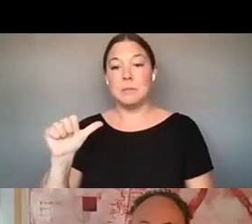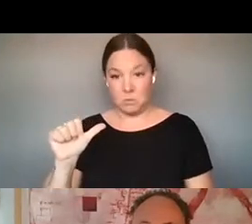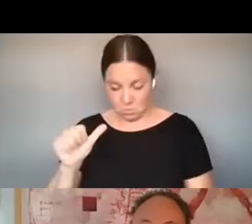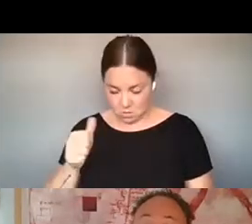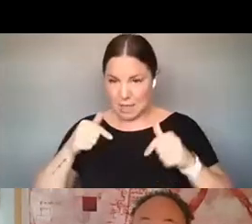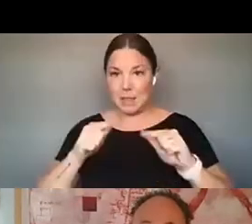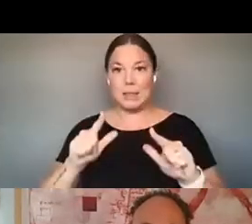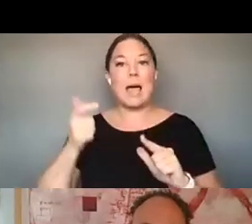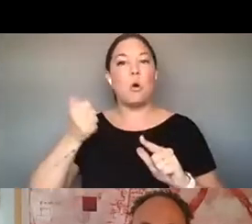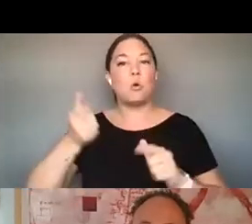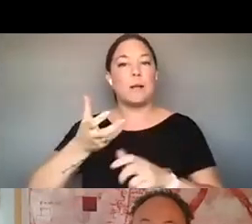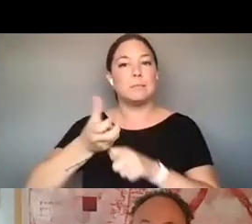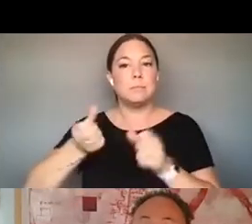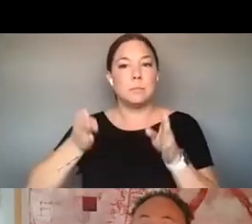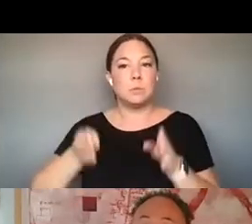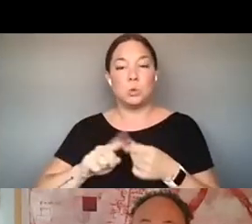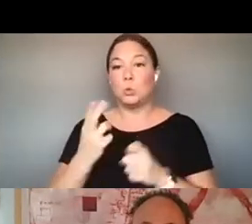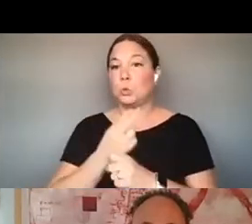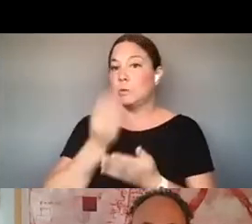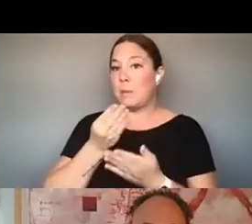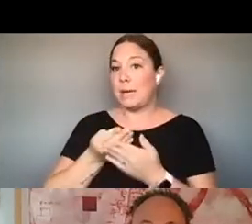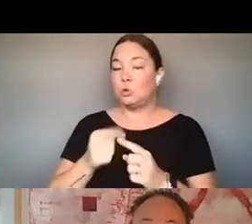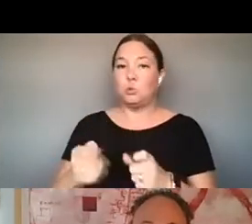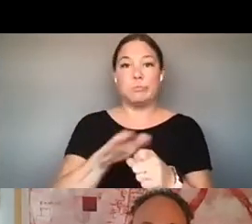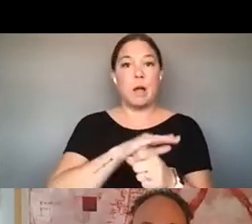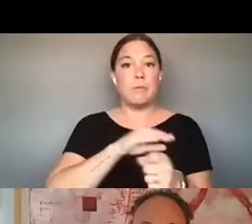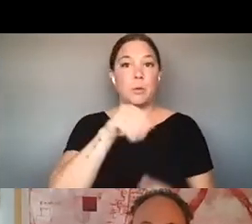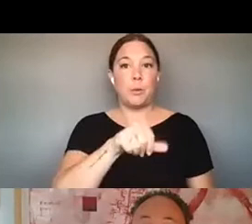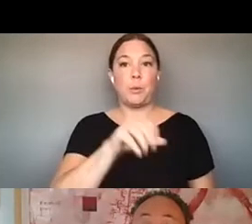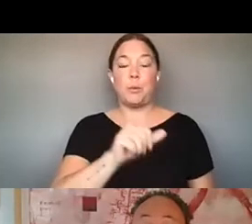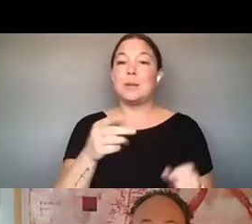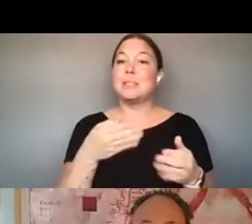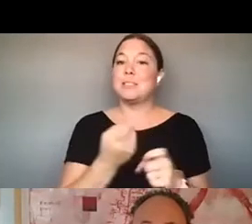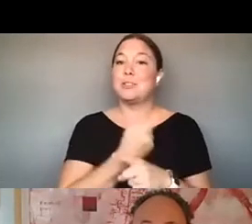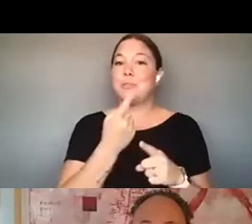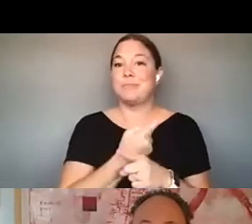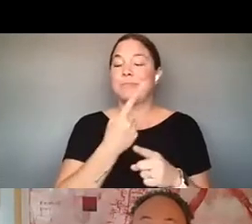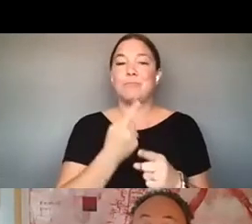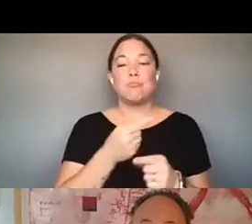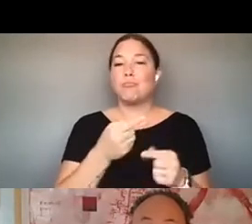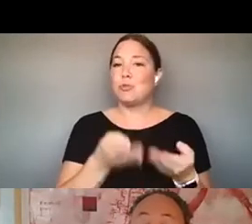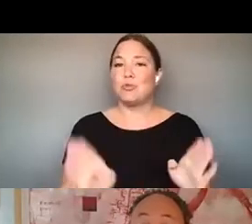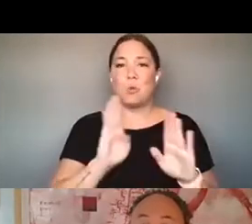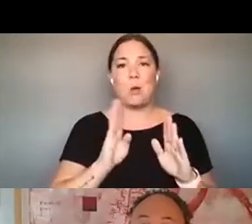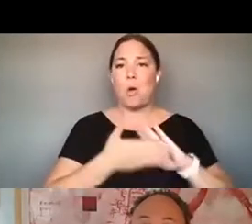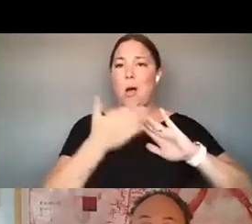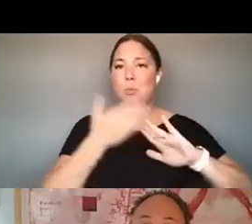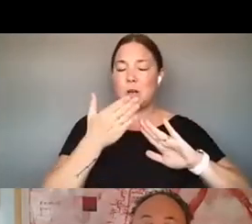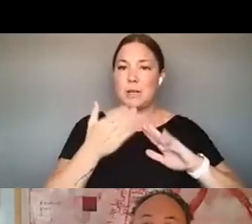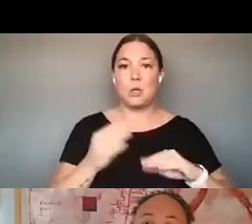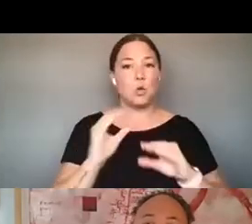recipients to use ARP funding to cover general operating expenses. And there is no matching grant requirement.